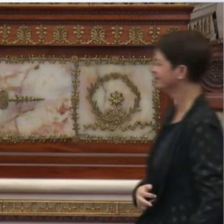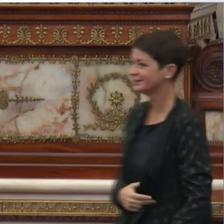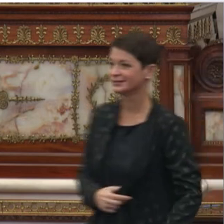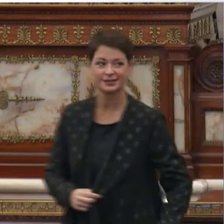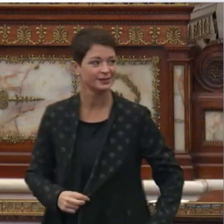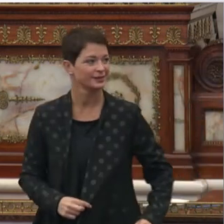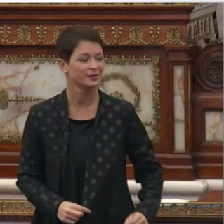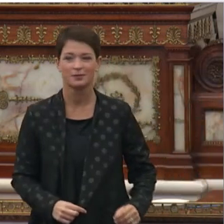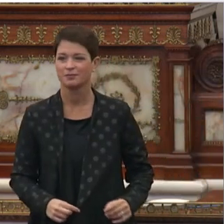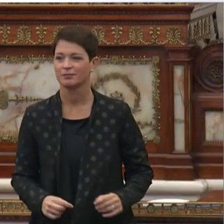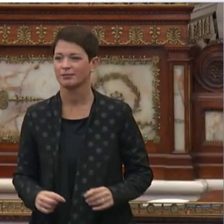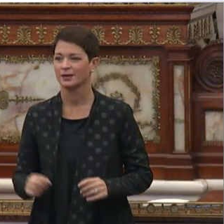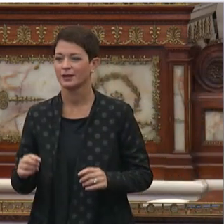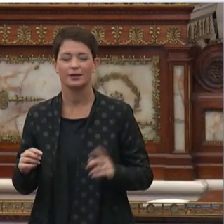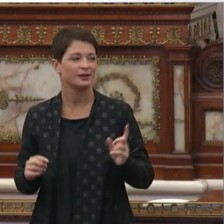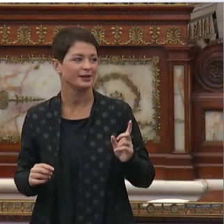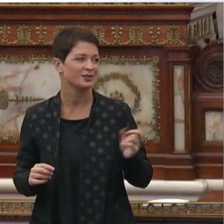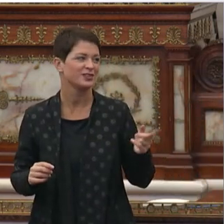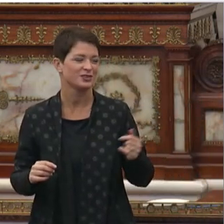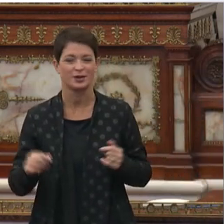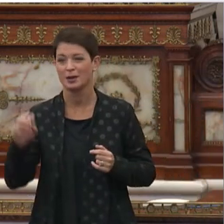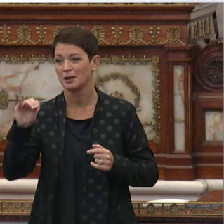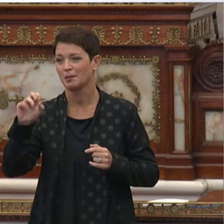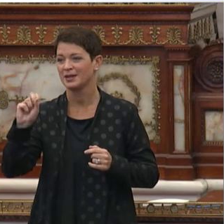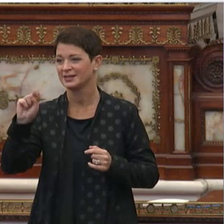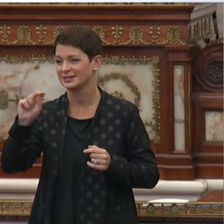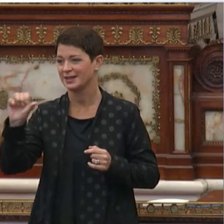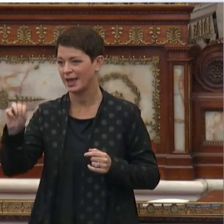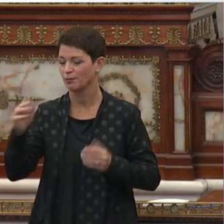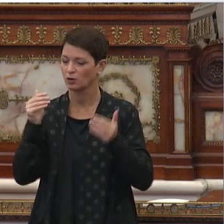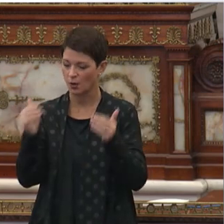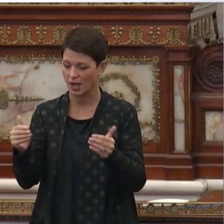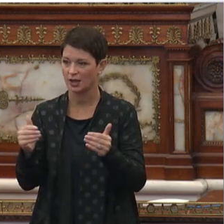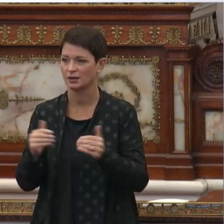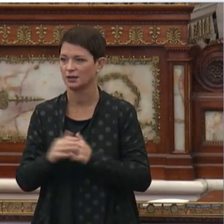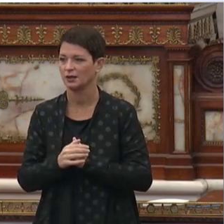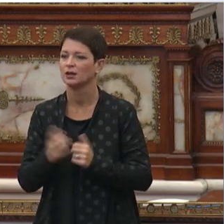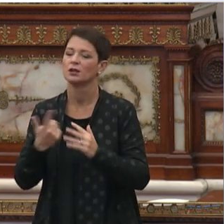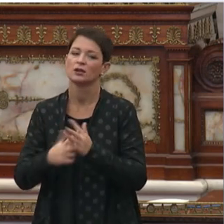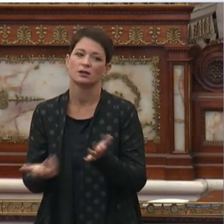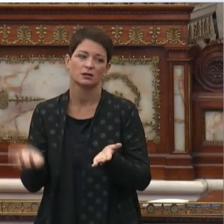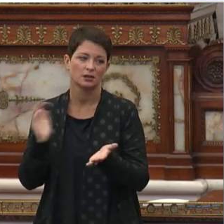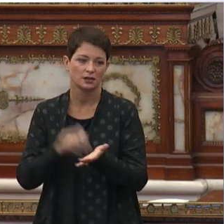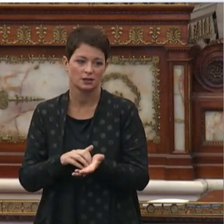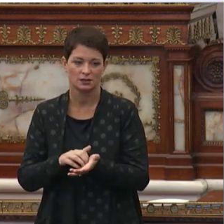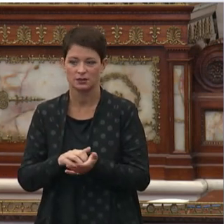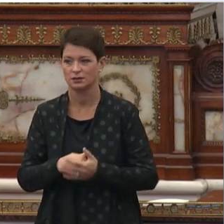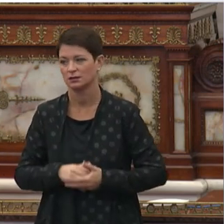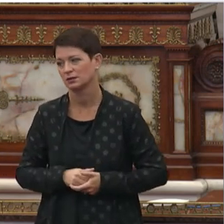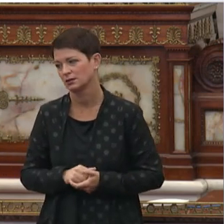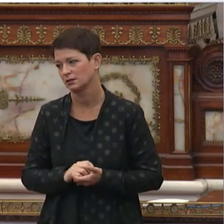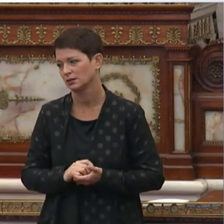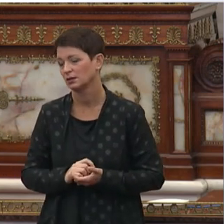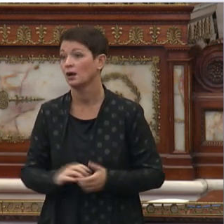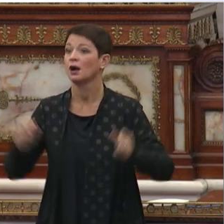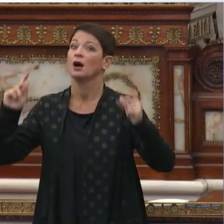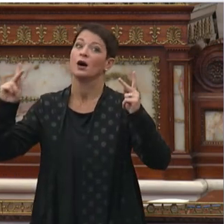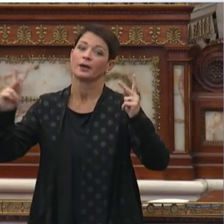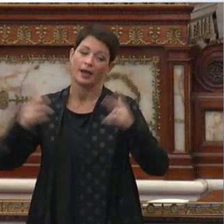Okay, Ms. Nam? Yes. Why don't you start all over? Okay.